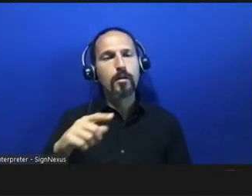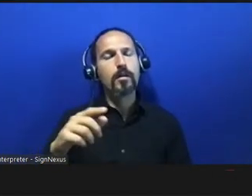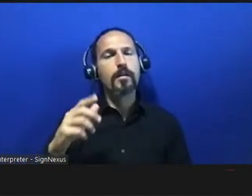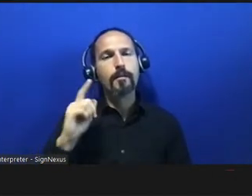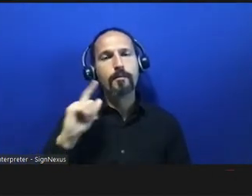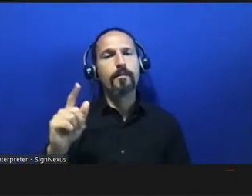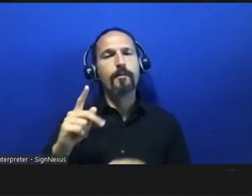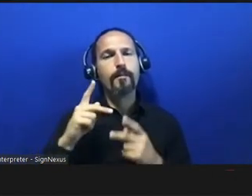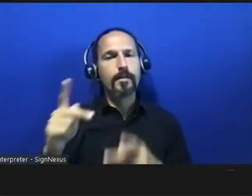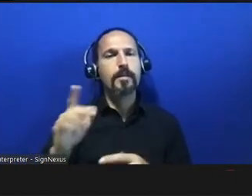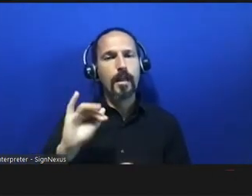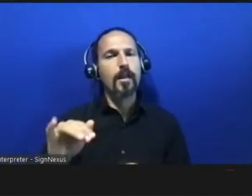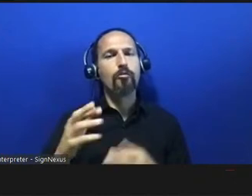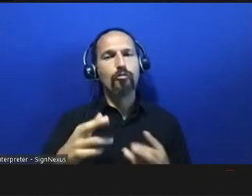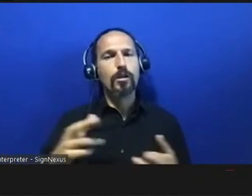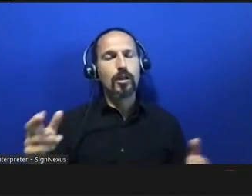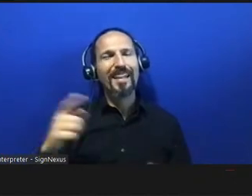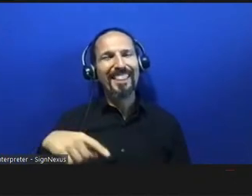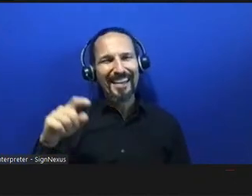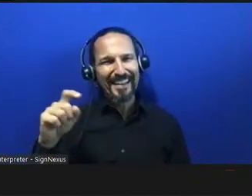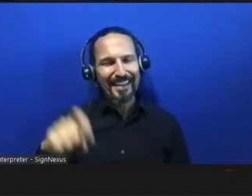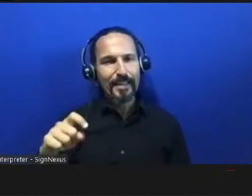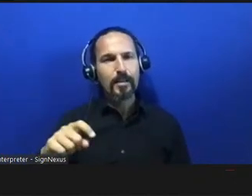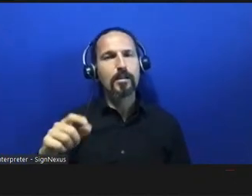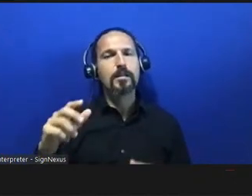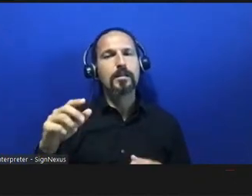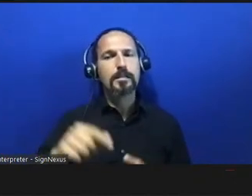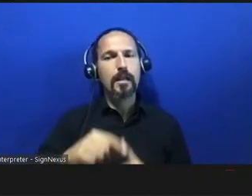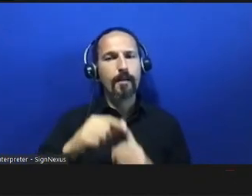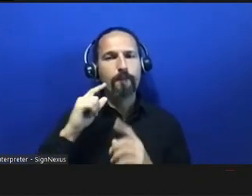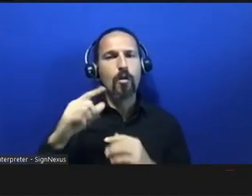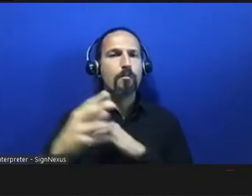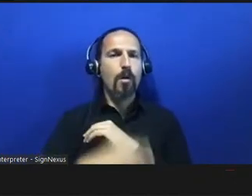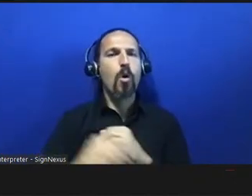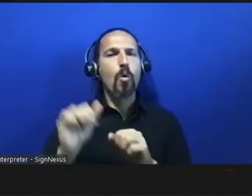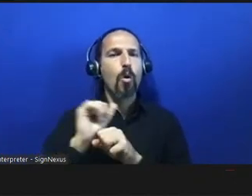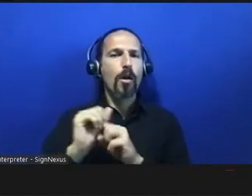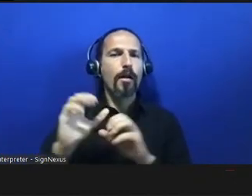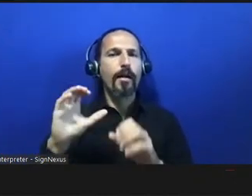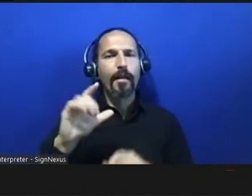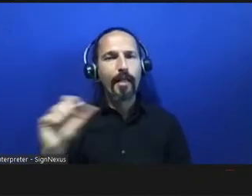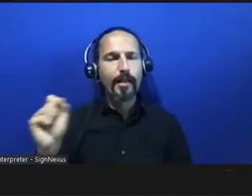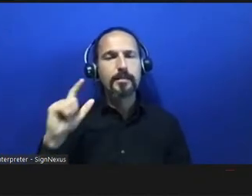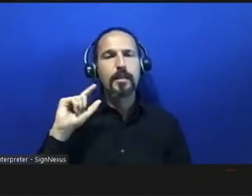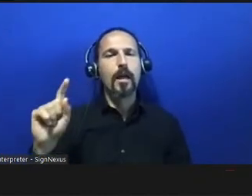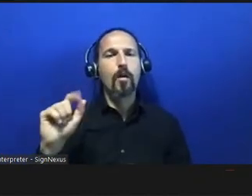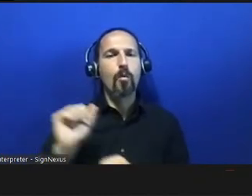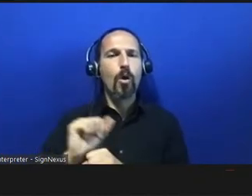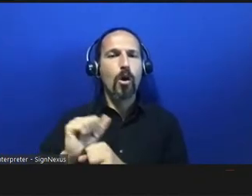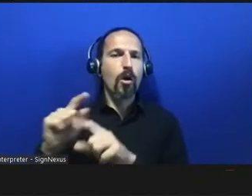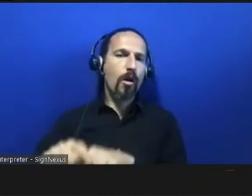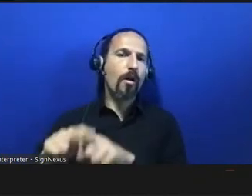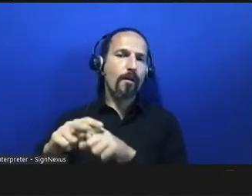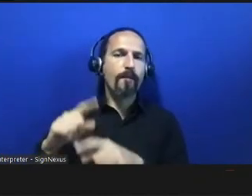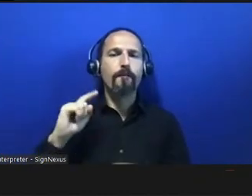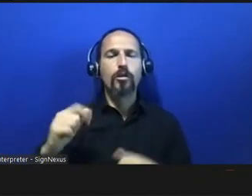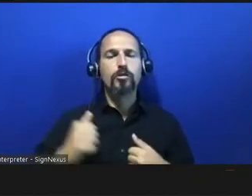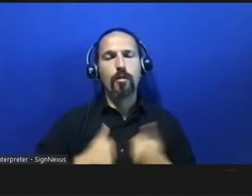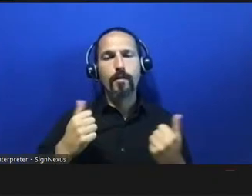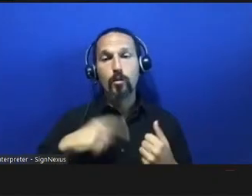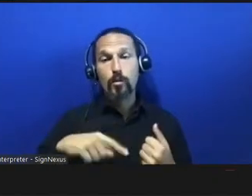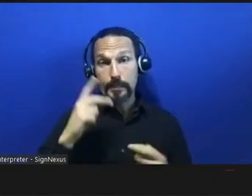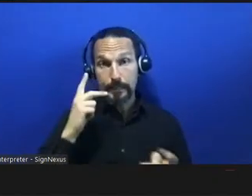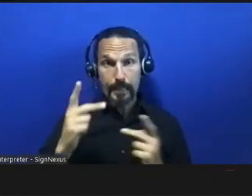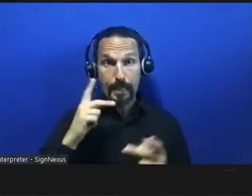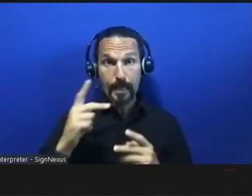Community visits and resources there needs to be exemptions for poor and working-class immigrant New Yorkers who rely on cars out of survival as we